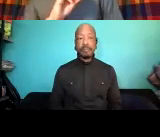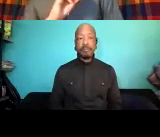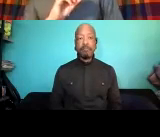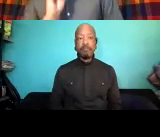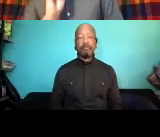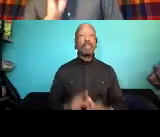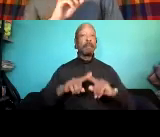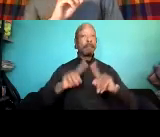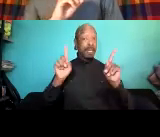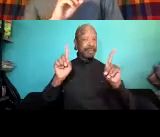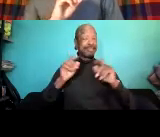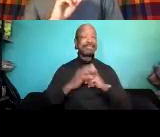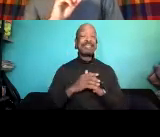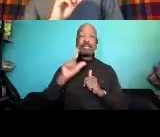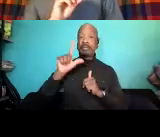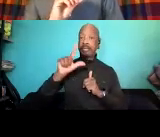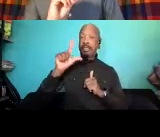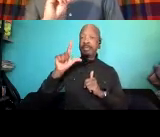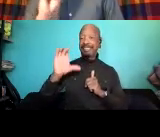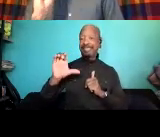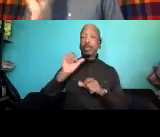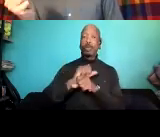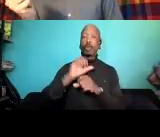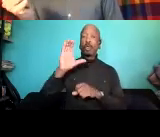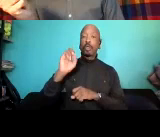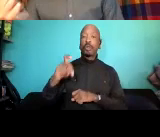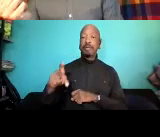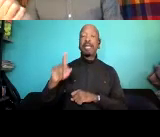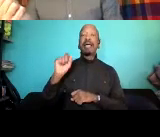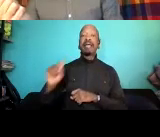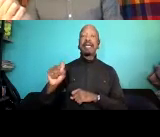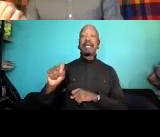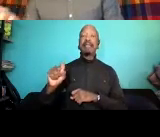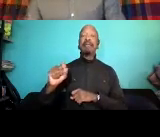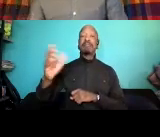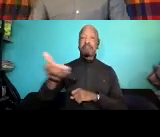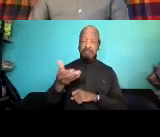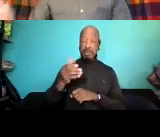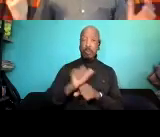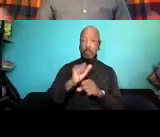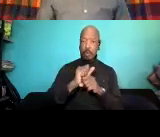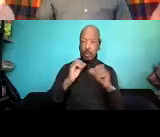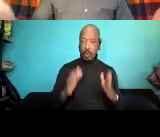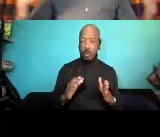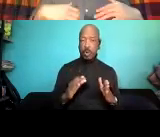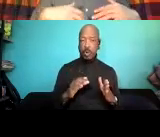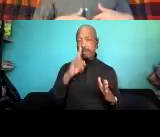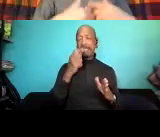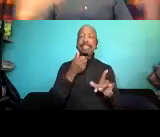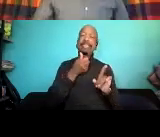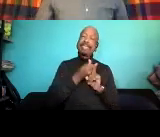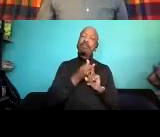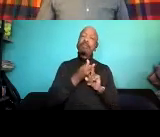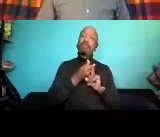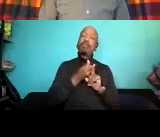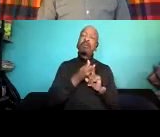But an LLC worker cooperative can avoid being an employee because they're all self-employed business owners